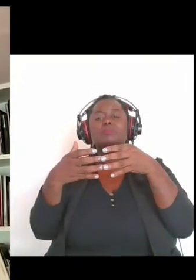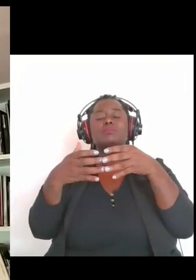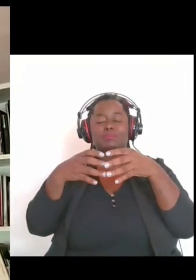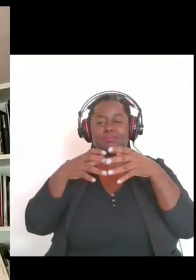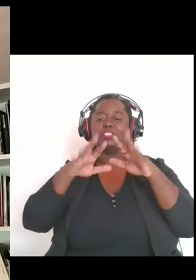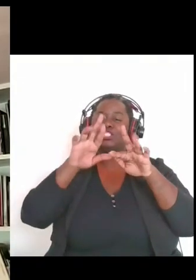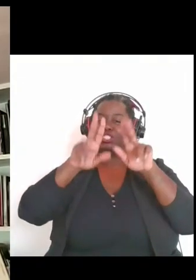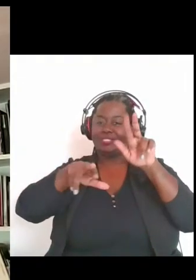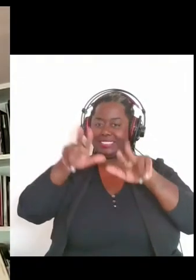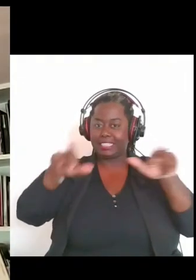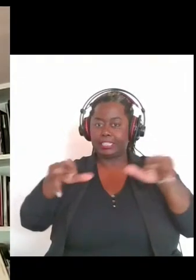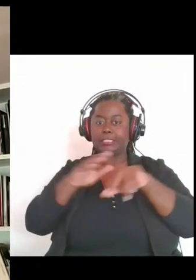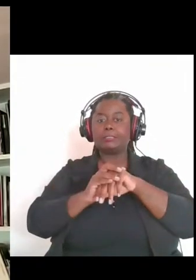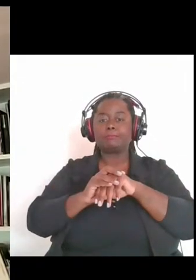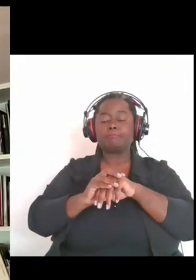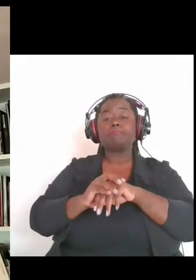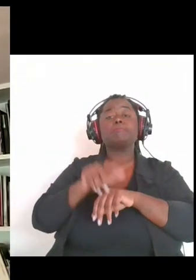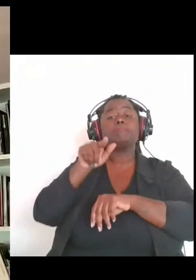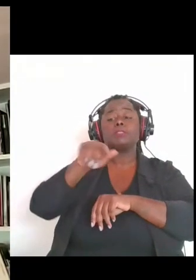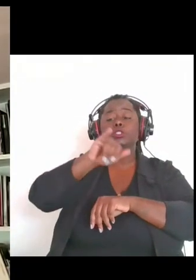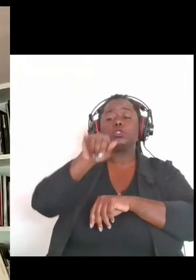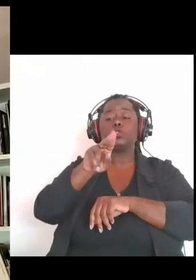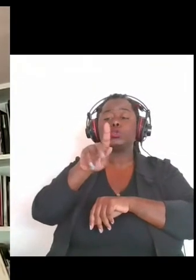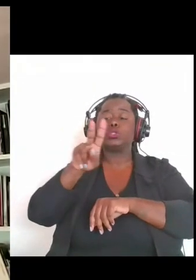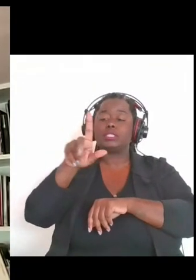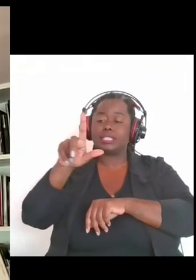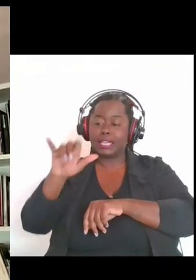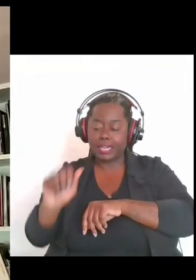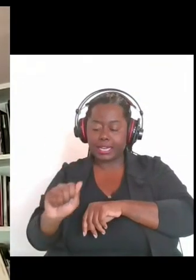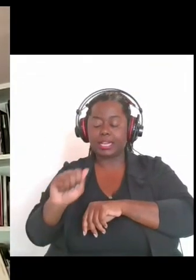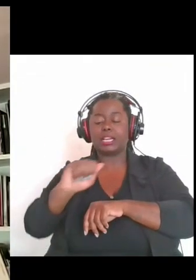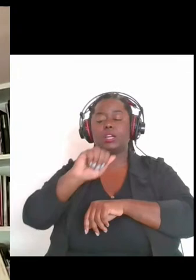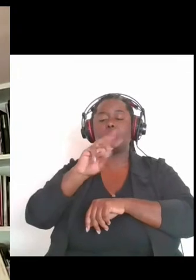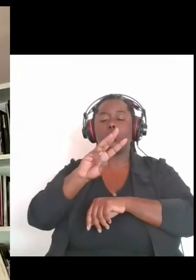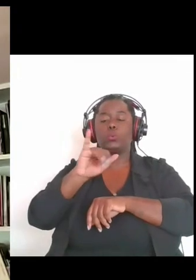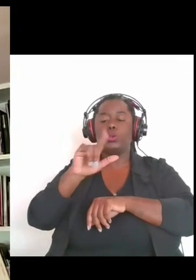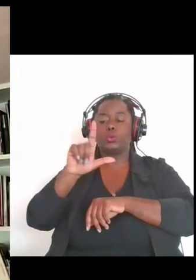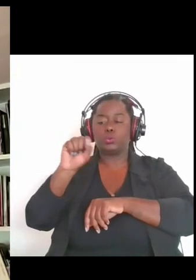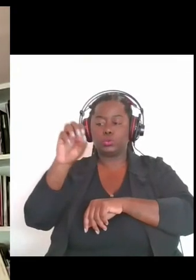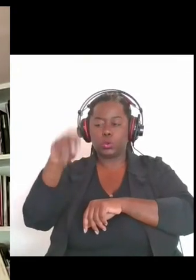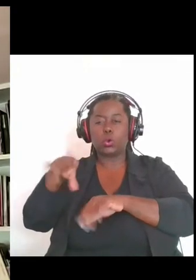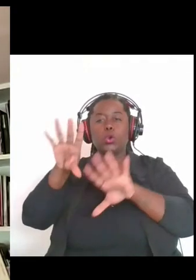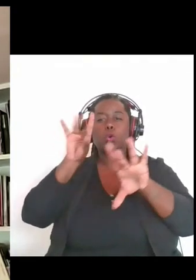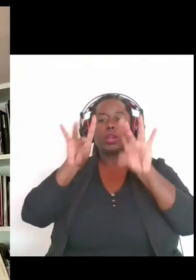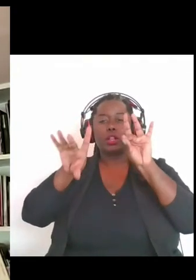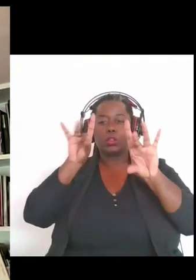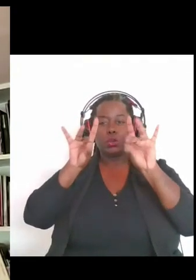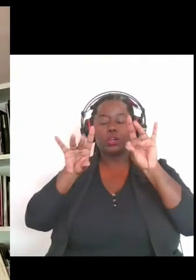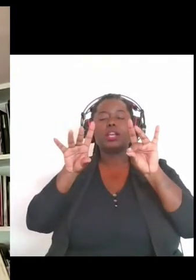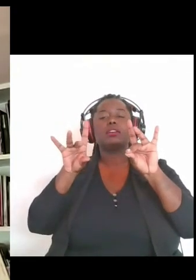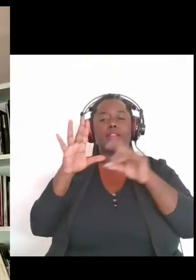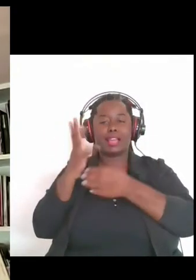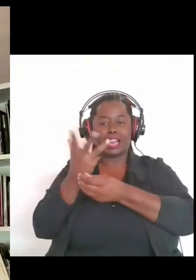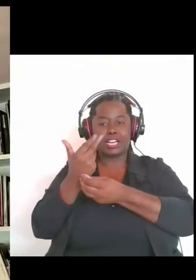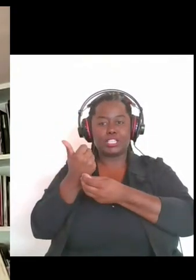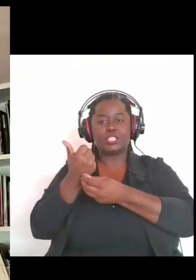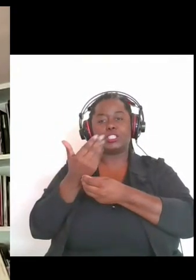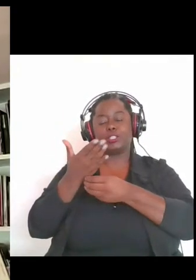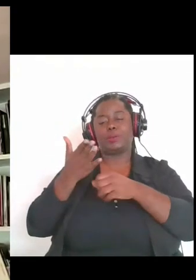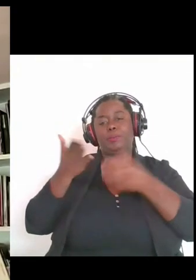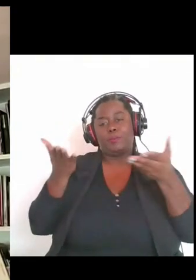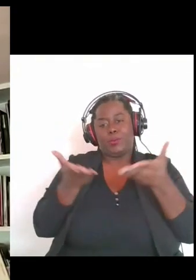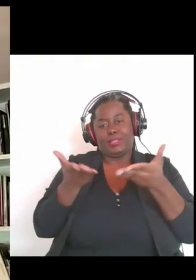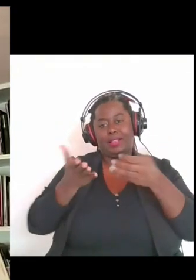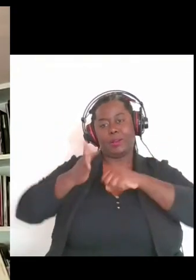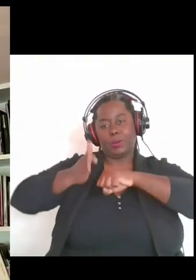this exhibition is curated by Julia Brian Wilson curator for